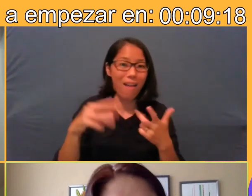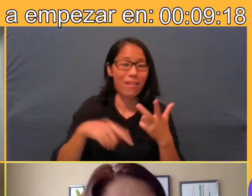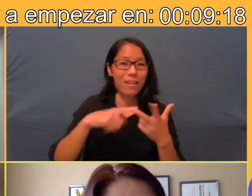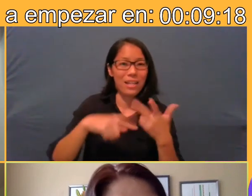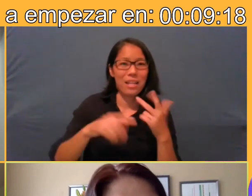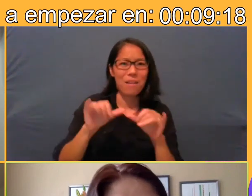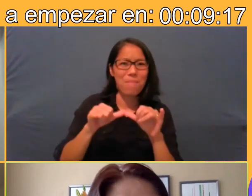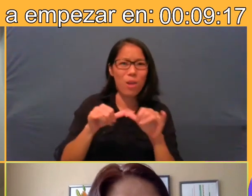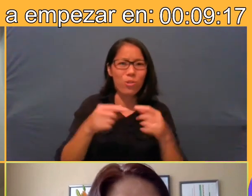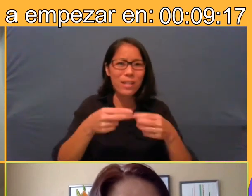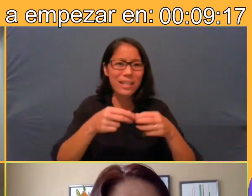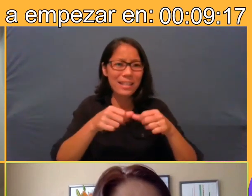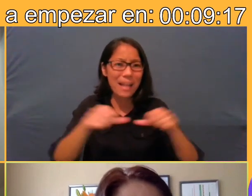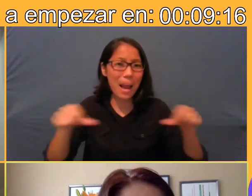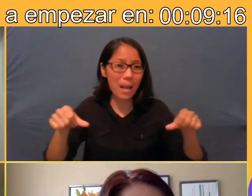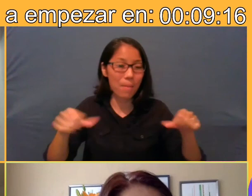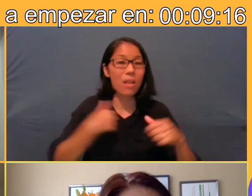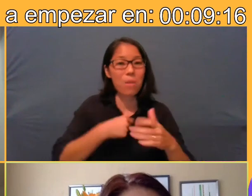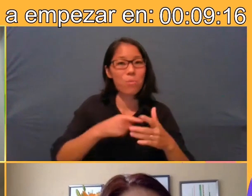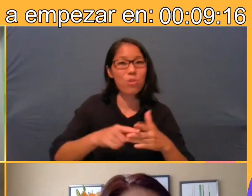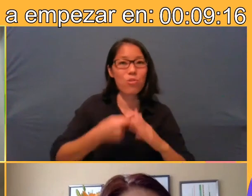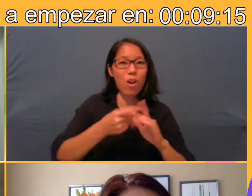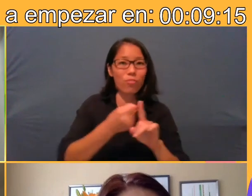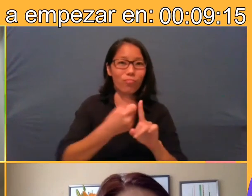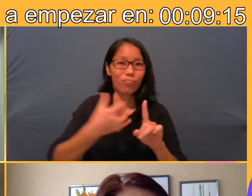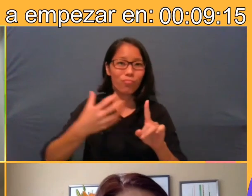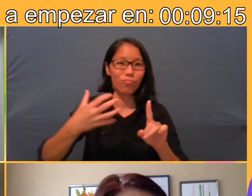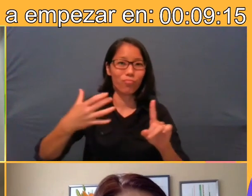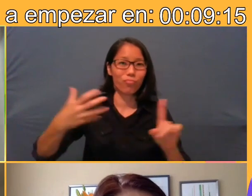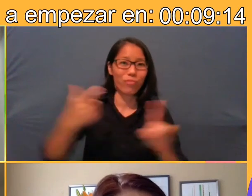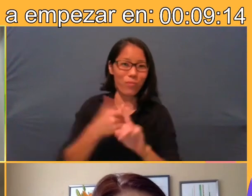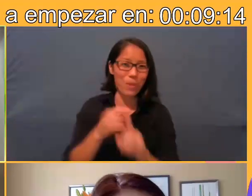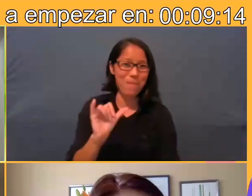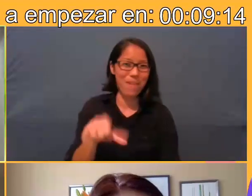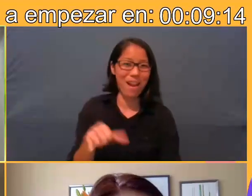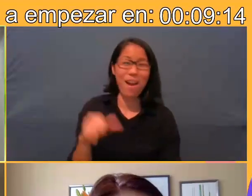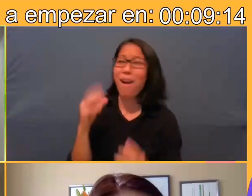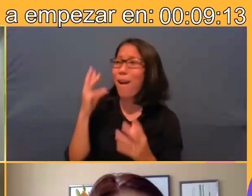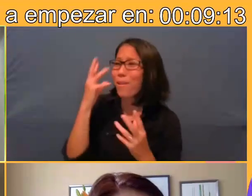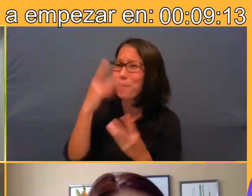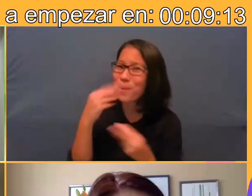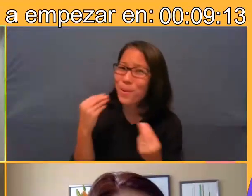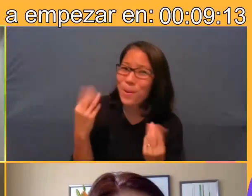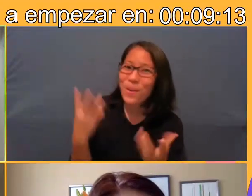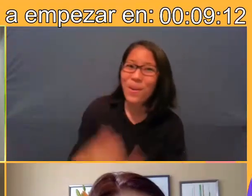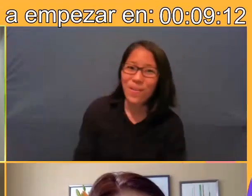we began to grow the piece from there. Mm, beautiful.